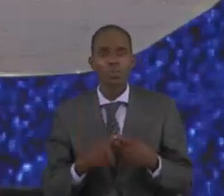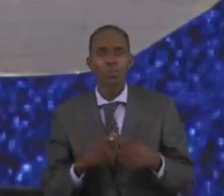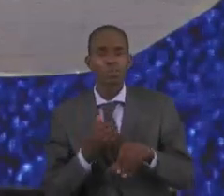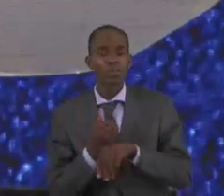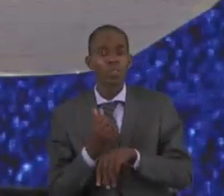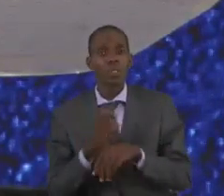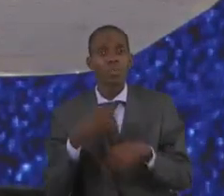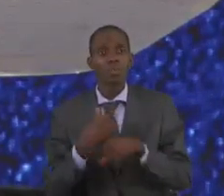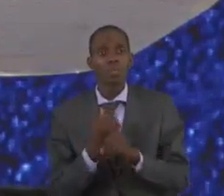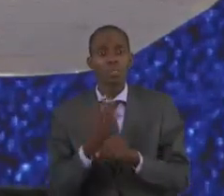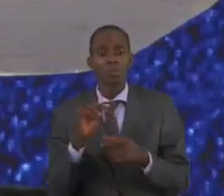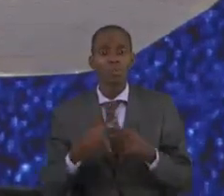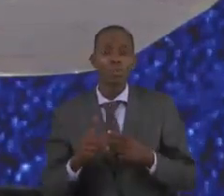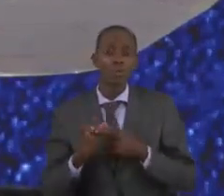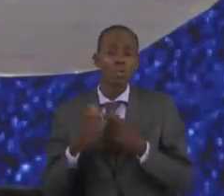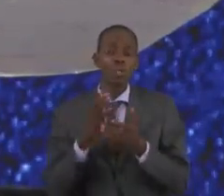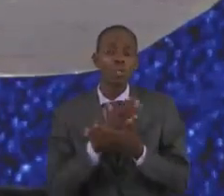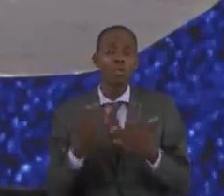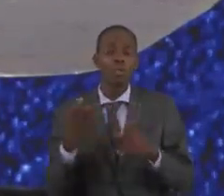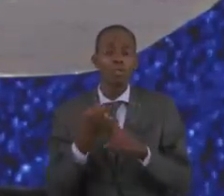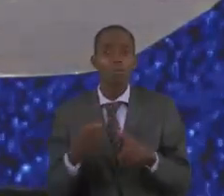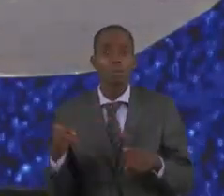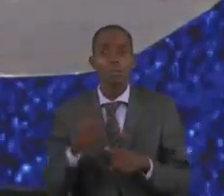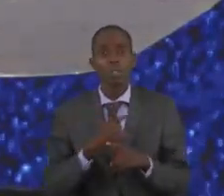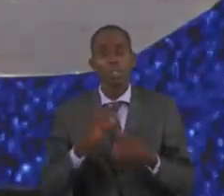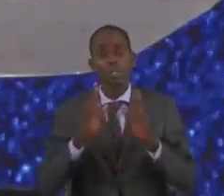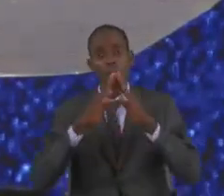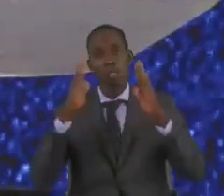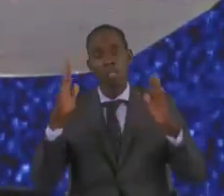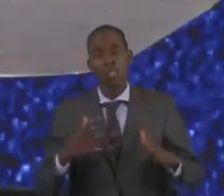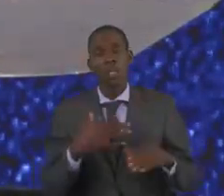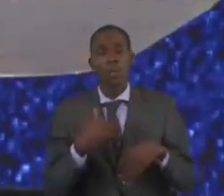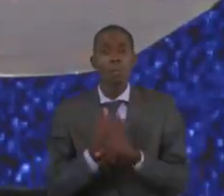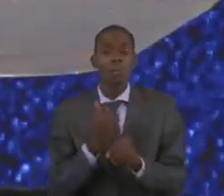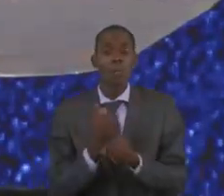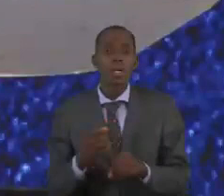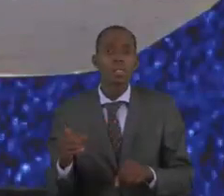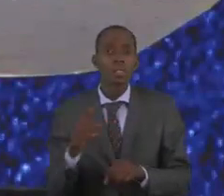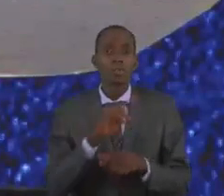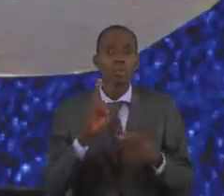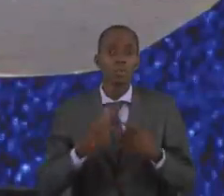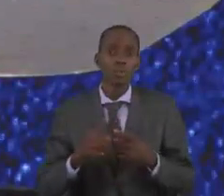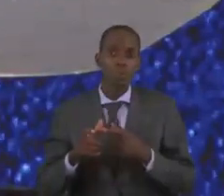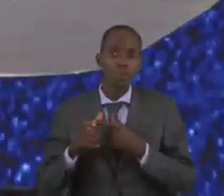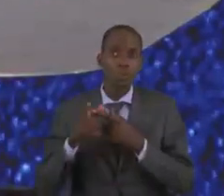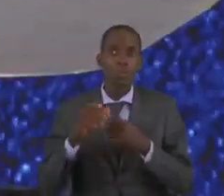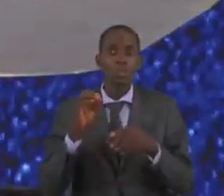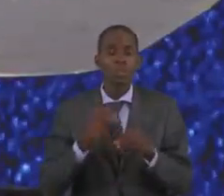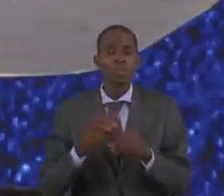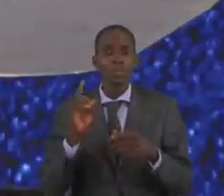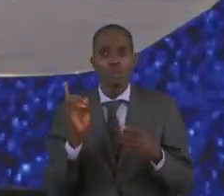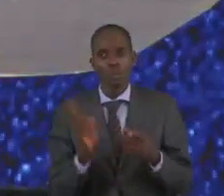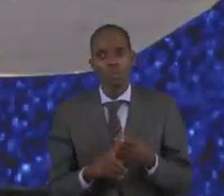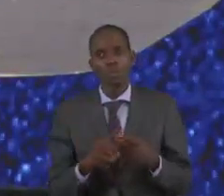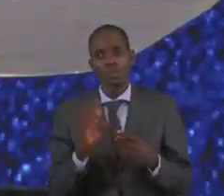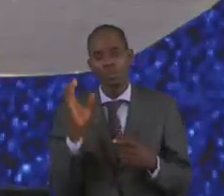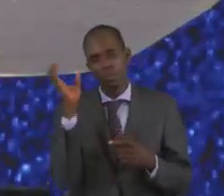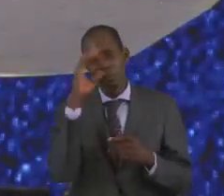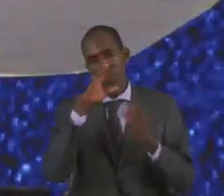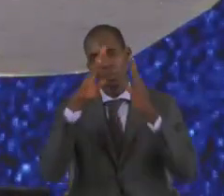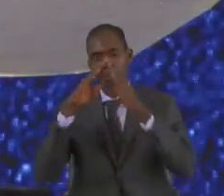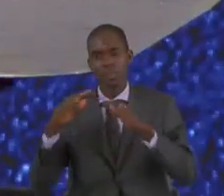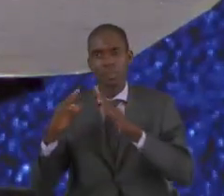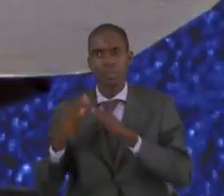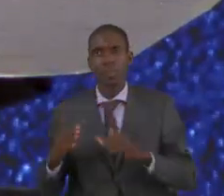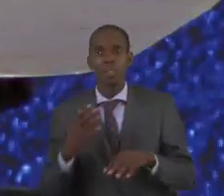made them run away from their houses, and he made them to run into strange cities. And